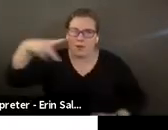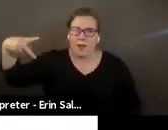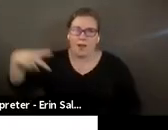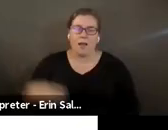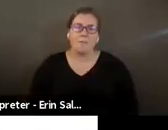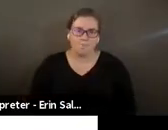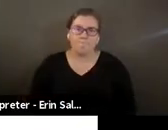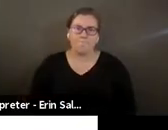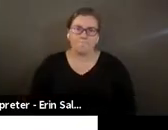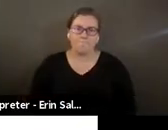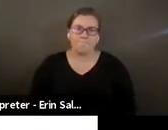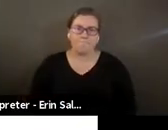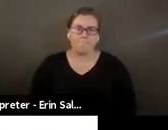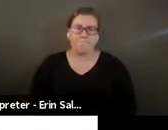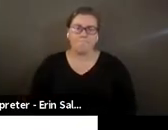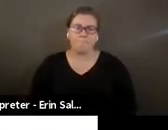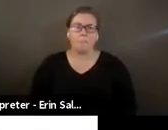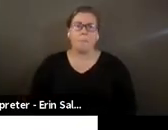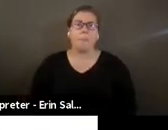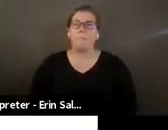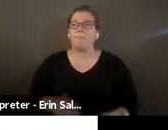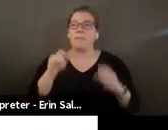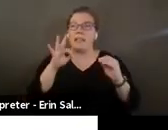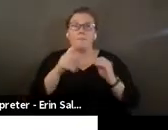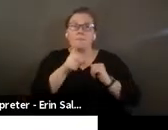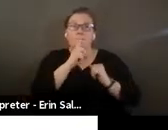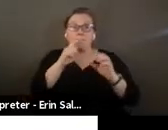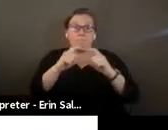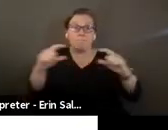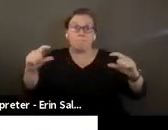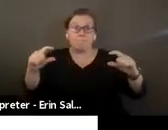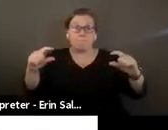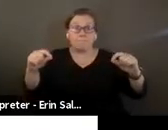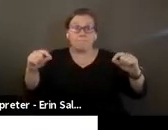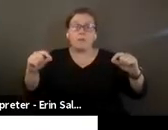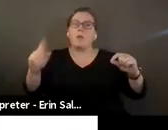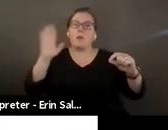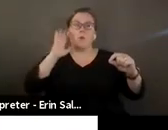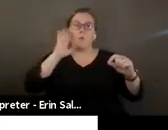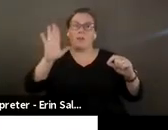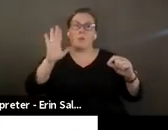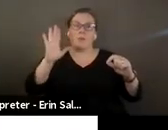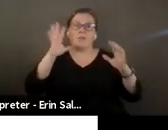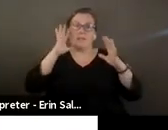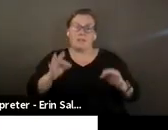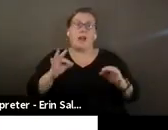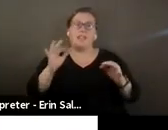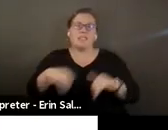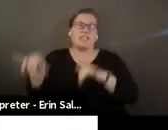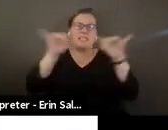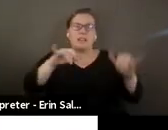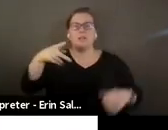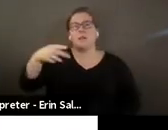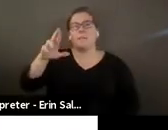And then that is, if there is no notes at the bottom, we put a standard app on there called Proloquo to